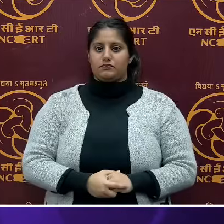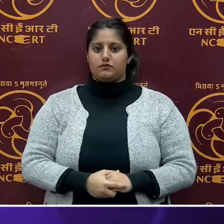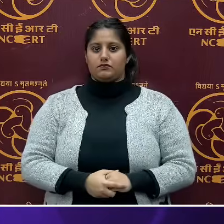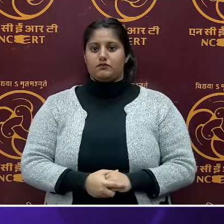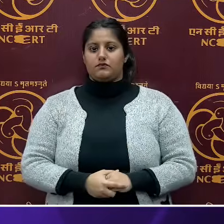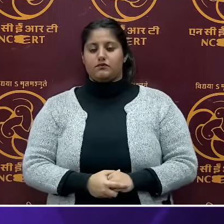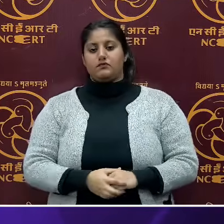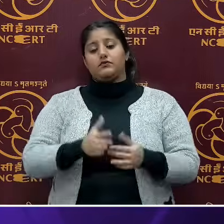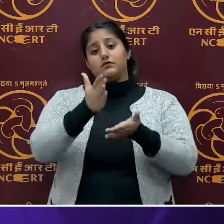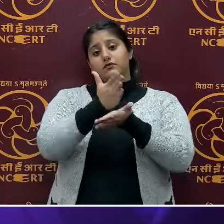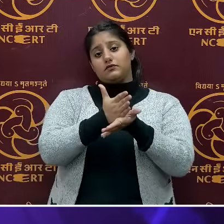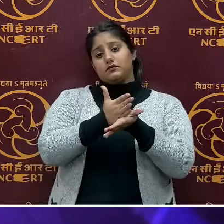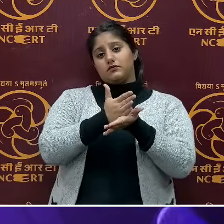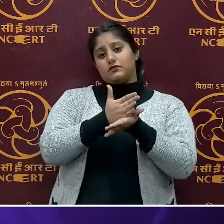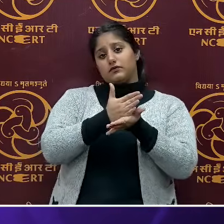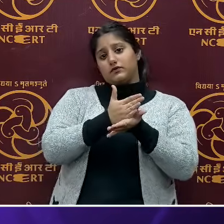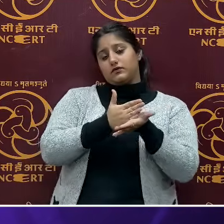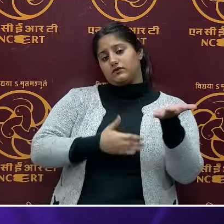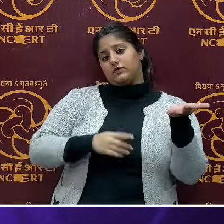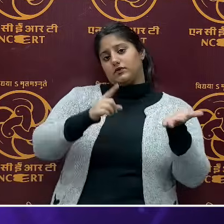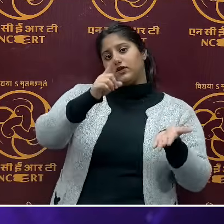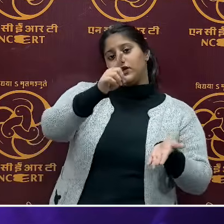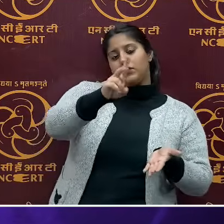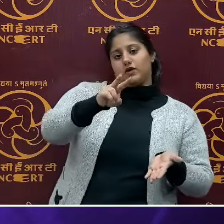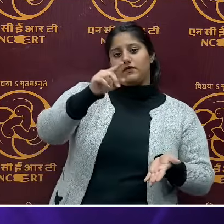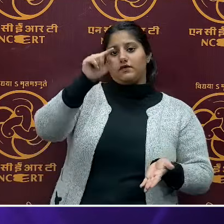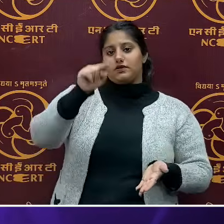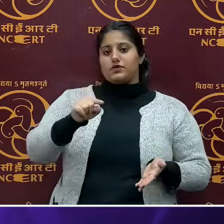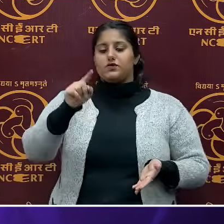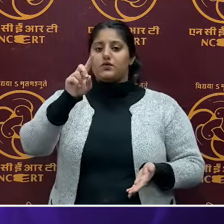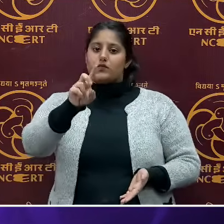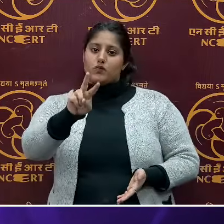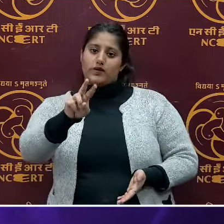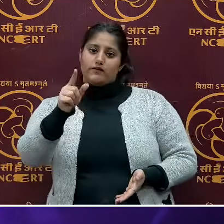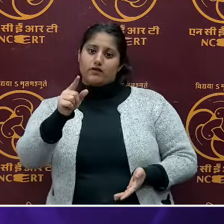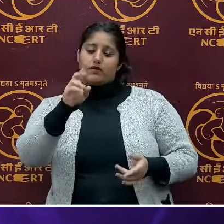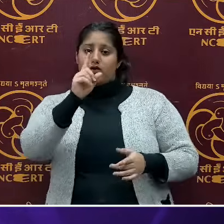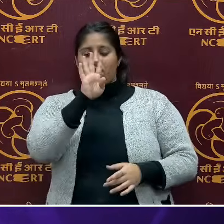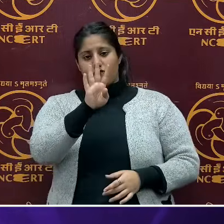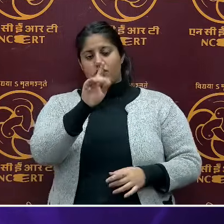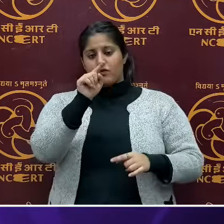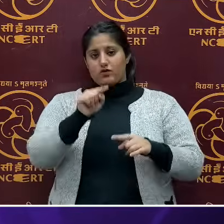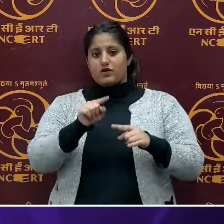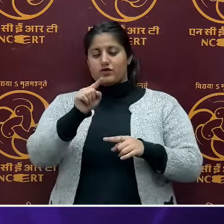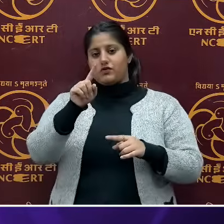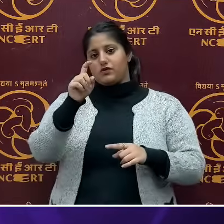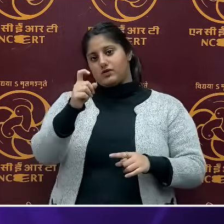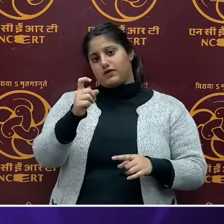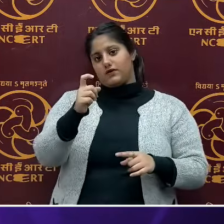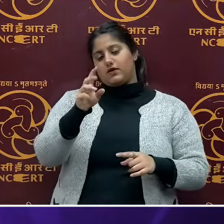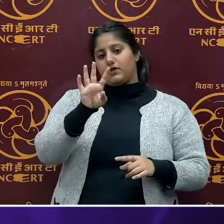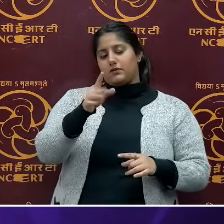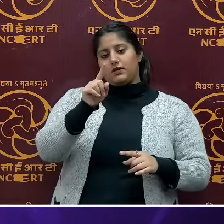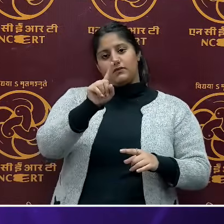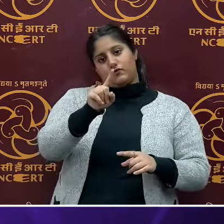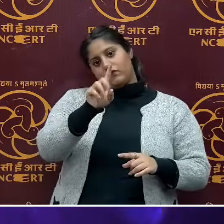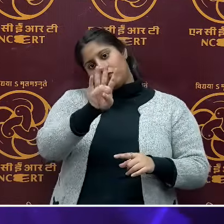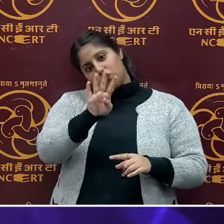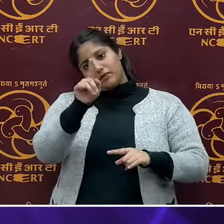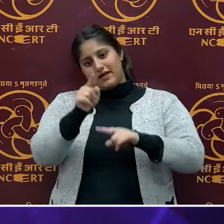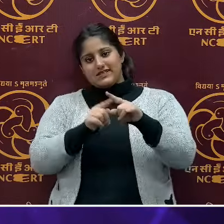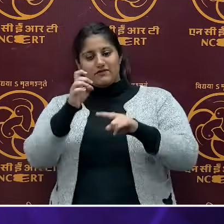proportion 12 is to 21. As I told you, 4 is to 7 can be written as 4 by 7.